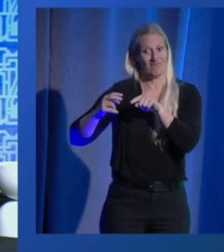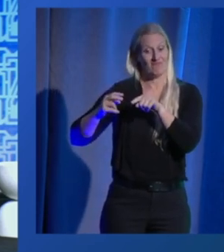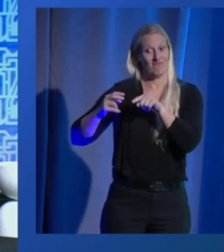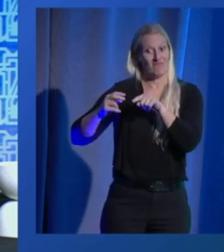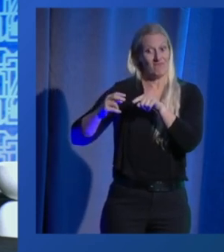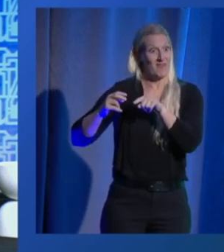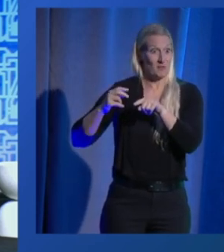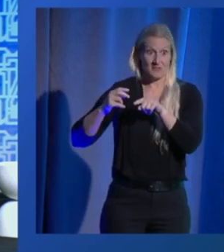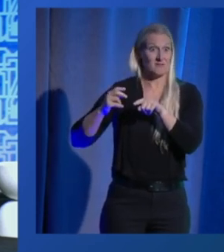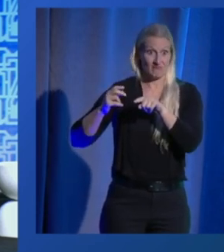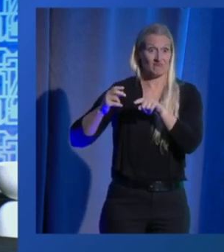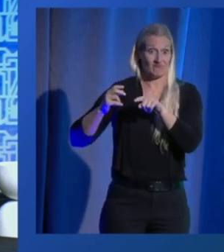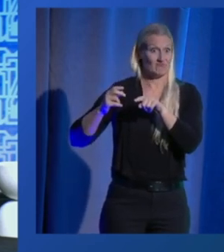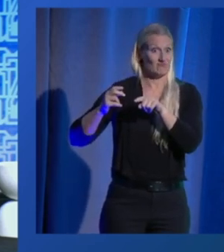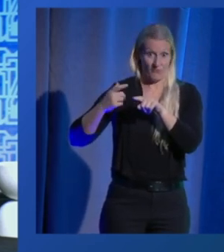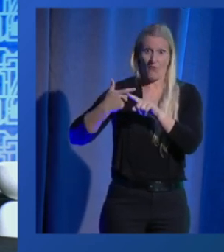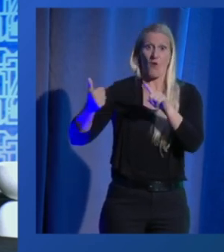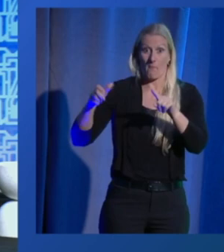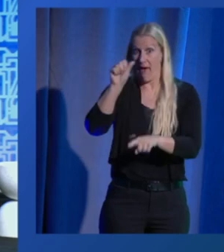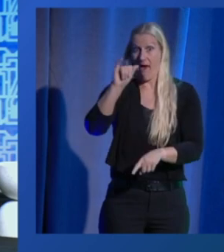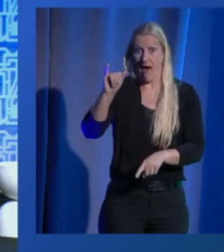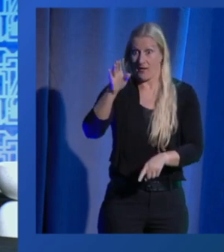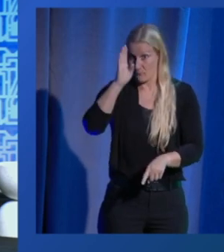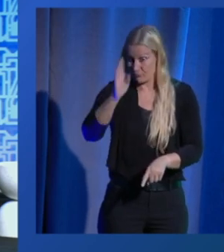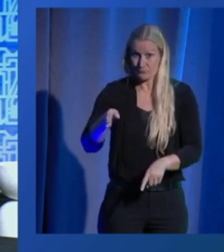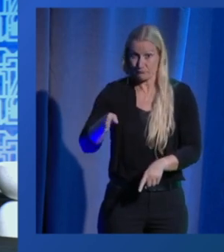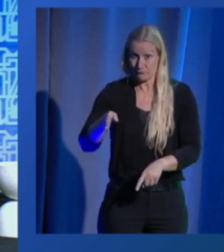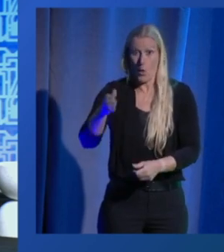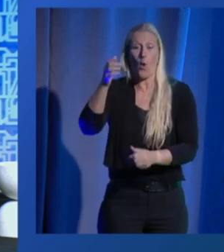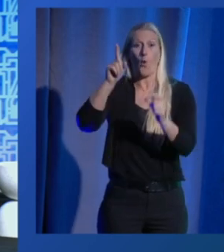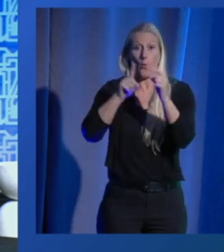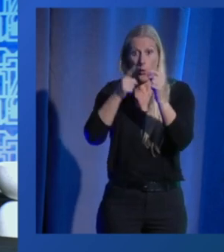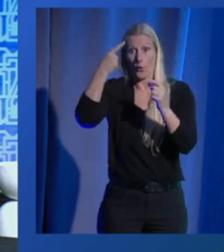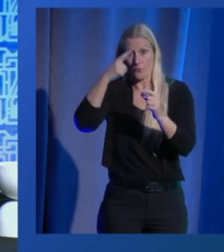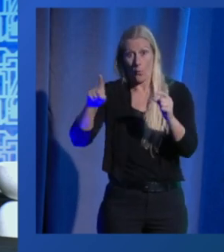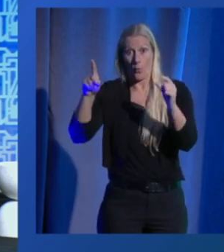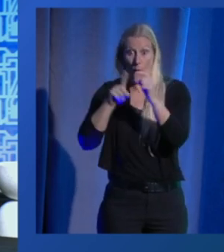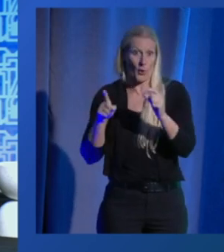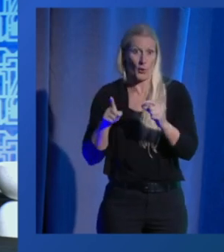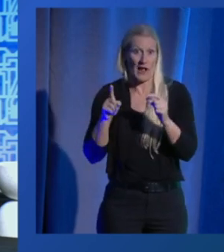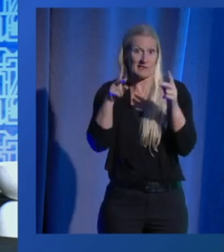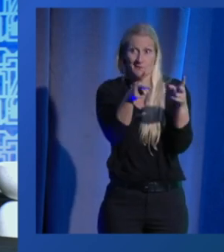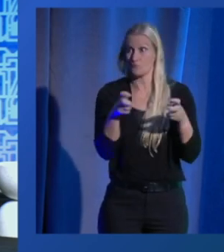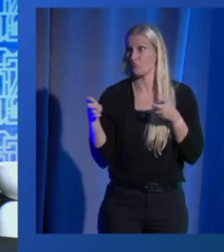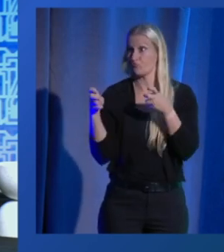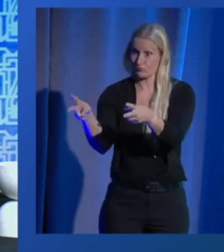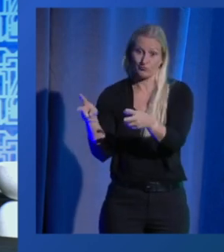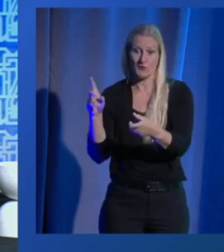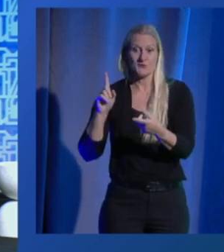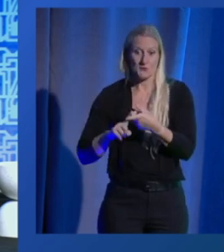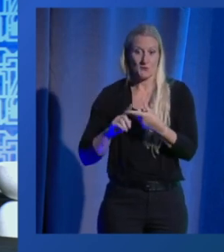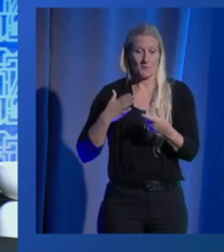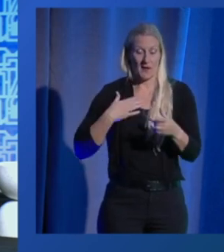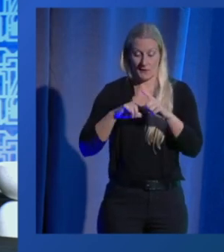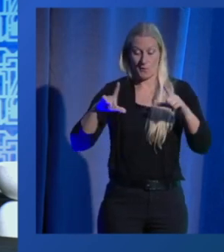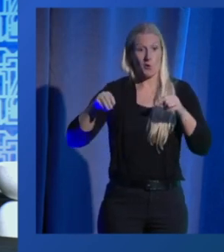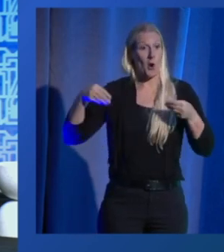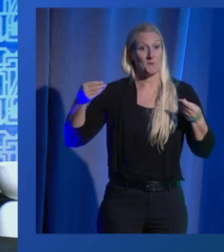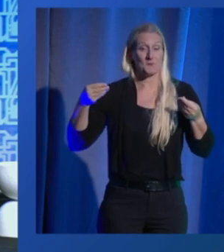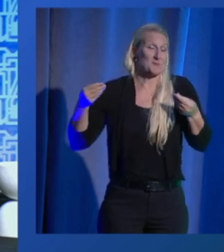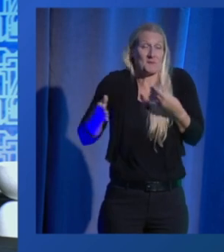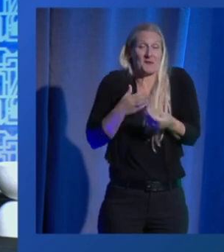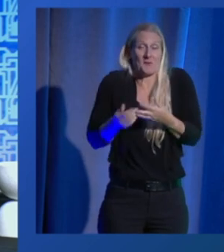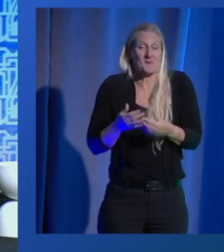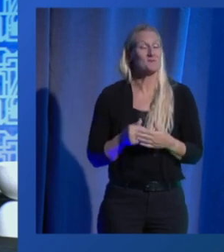verbatim um computed by Ai and I just copied and pasted it onto the little index card all right I want to